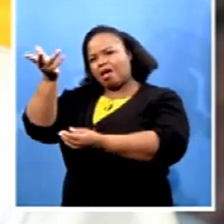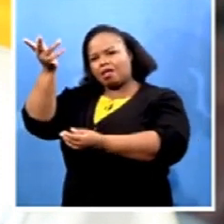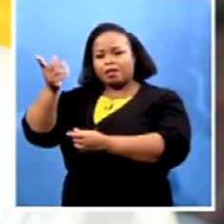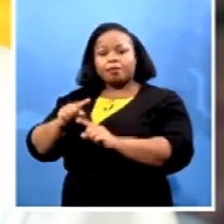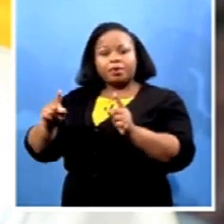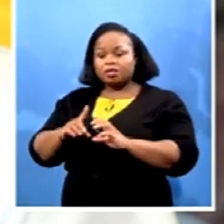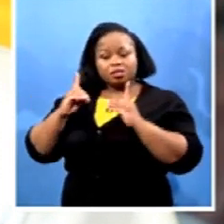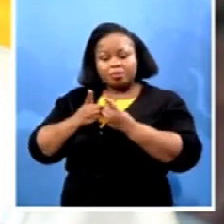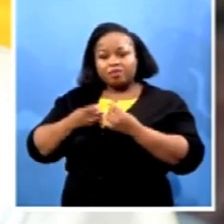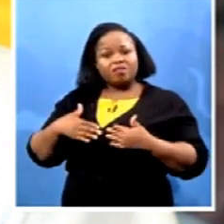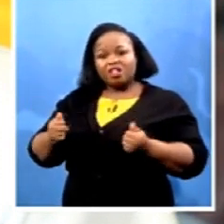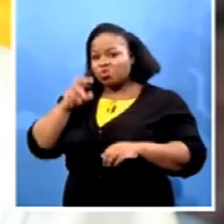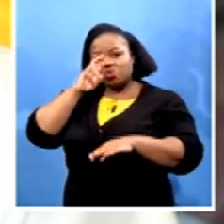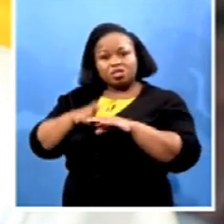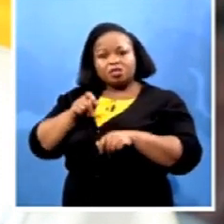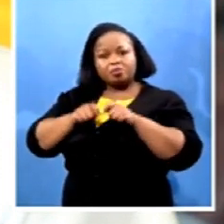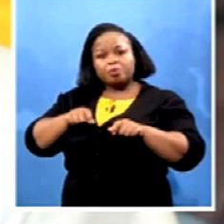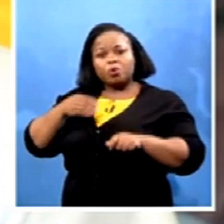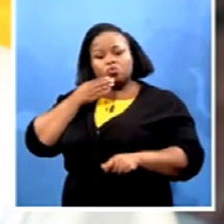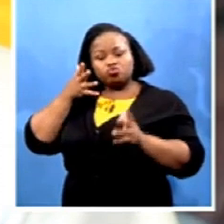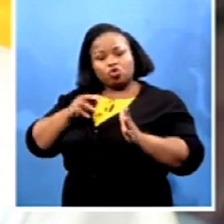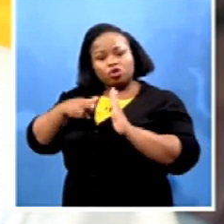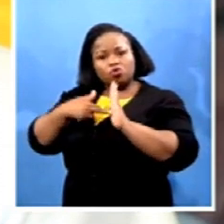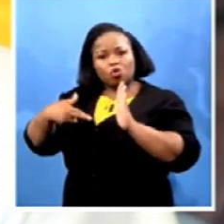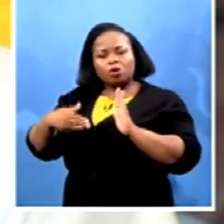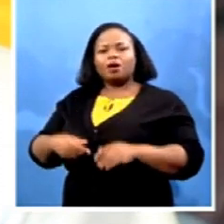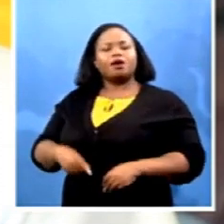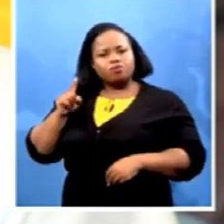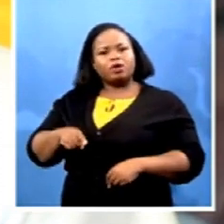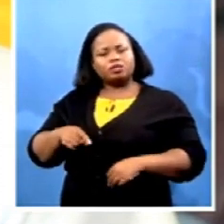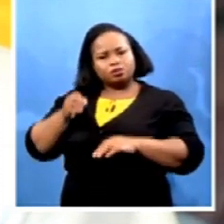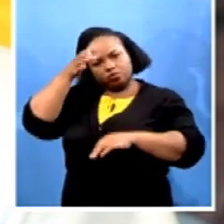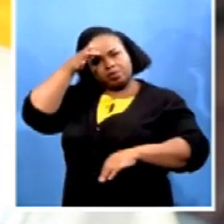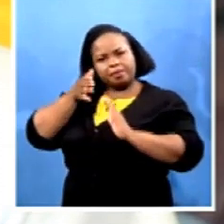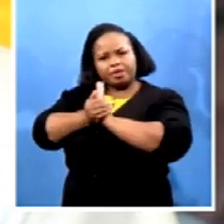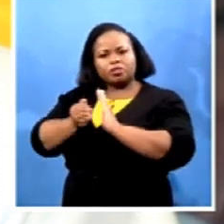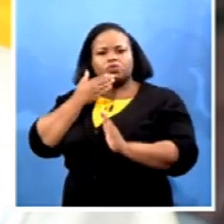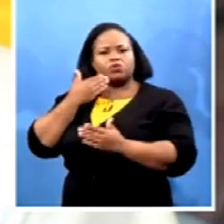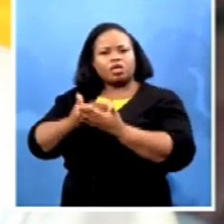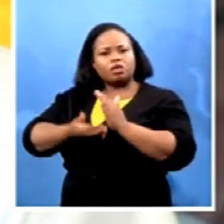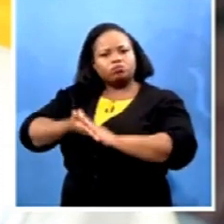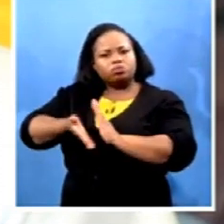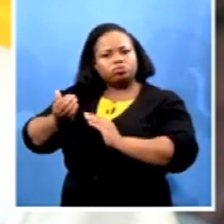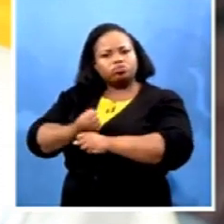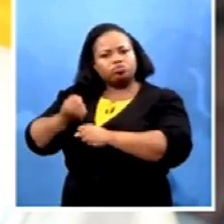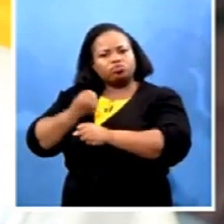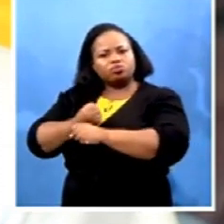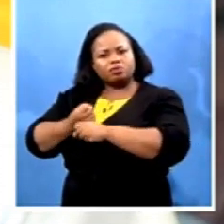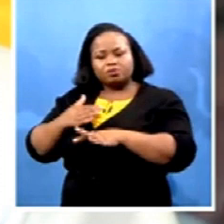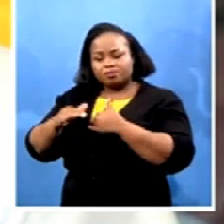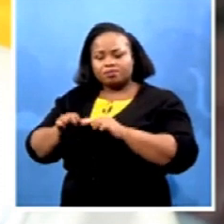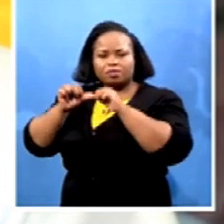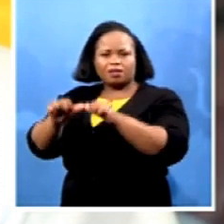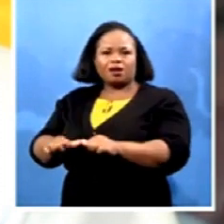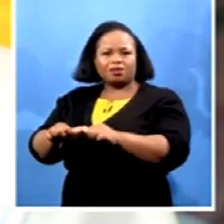They need people that will be there, kickstart, make sure that they recoup the lost ground and make sure that closer to enough we cap